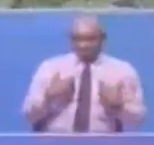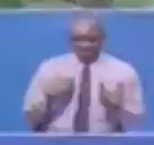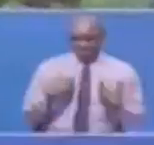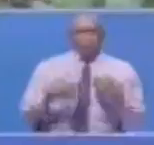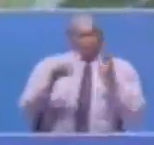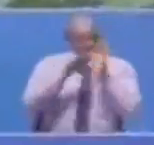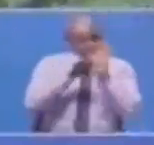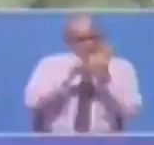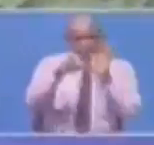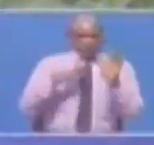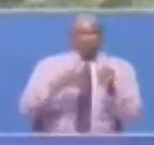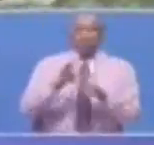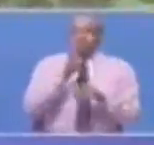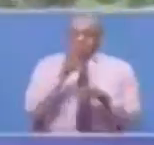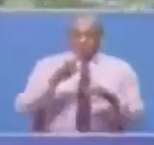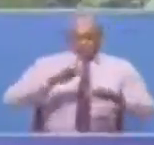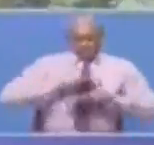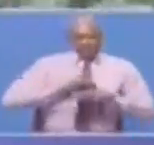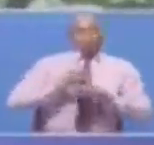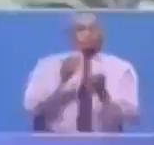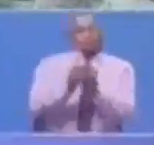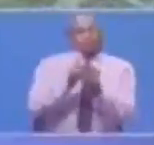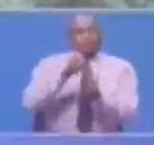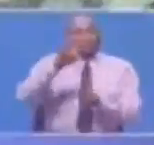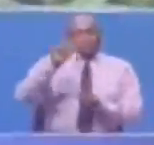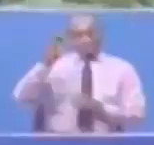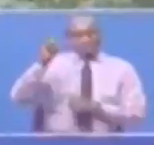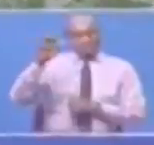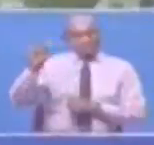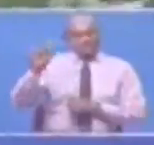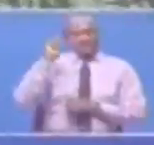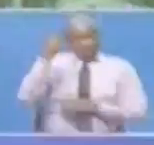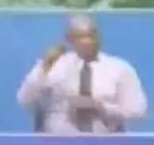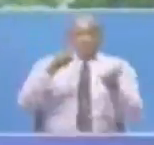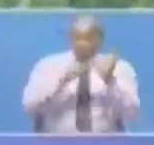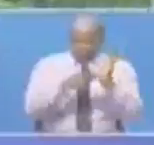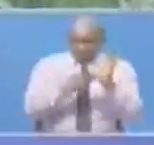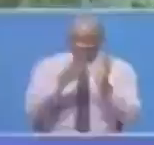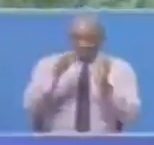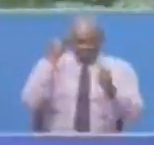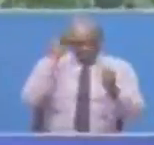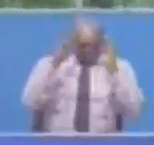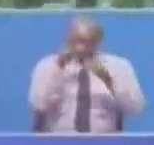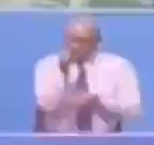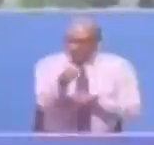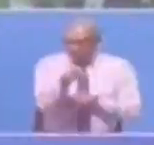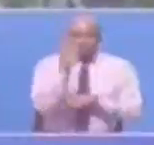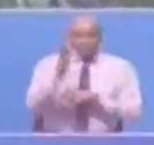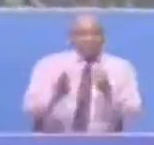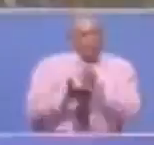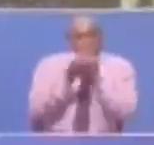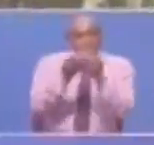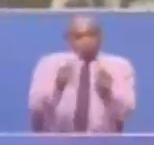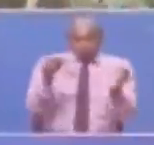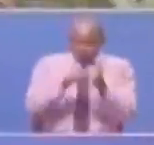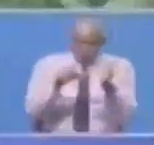under the Water Efficient Maize for Africa Wema Kenya project insists that the initiative is meant to help address drought